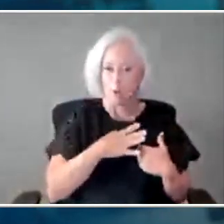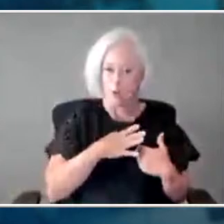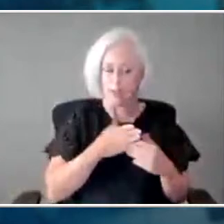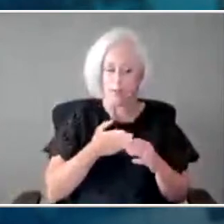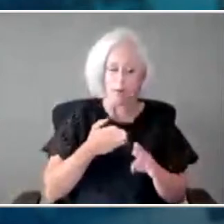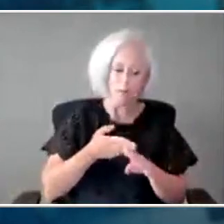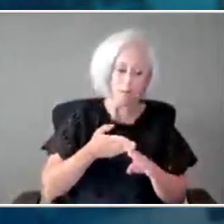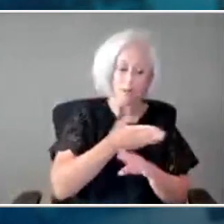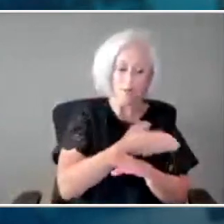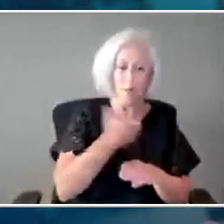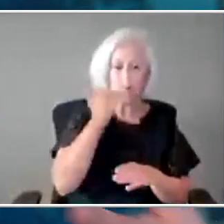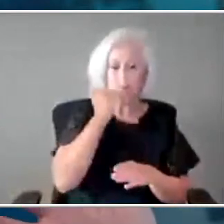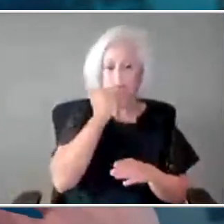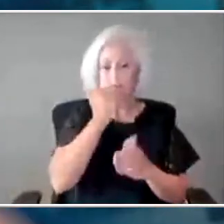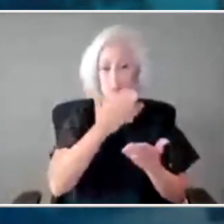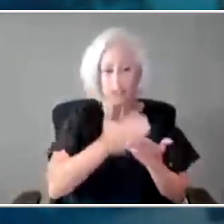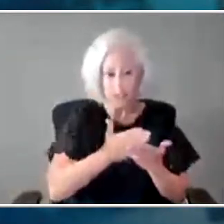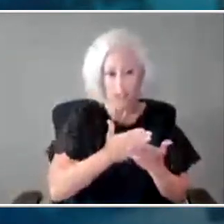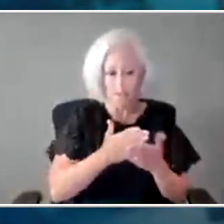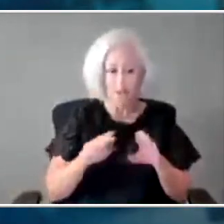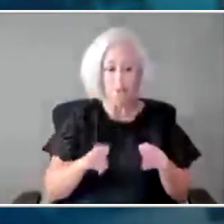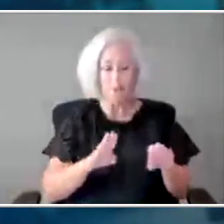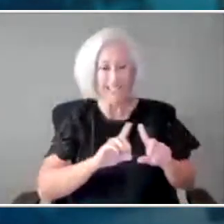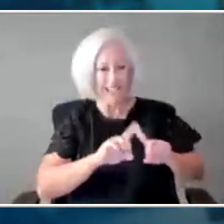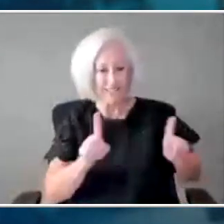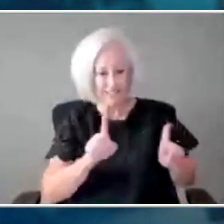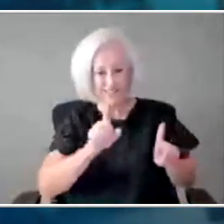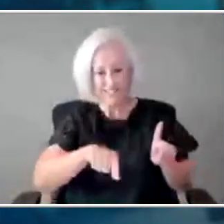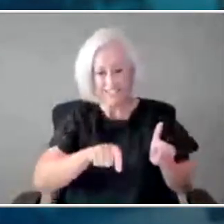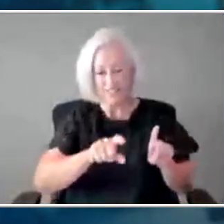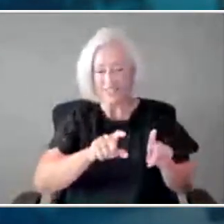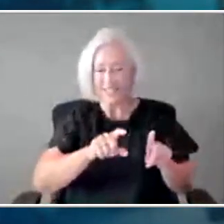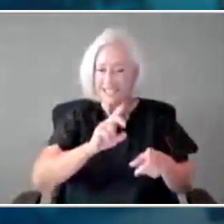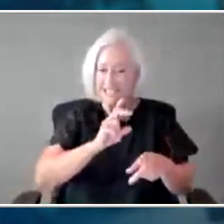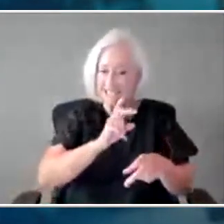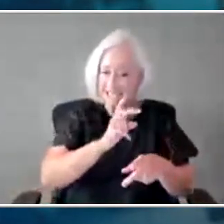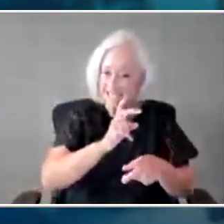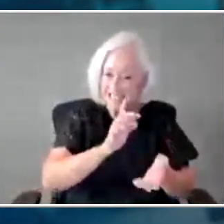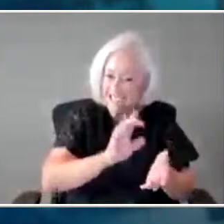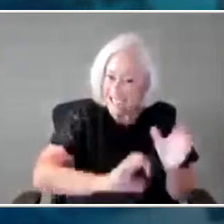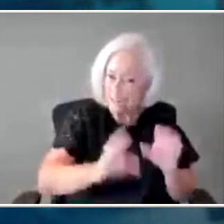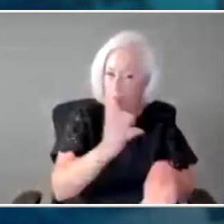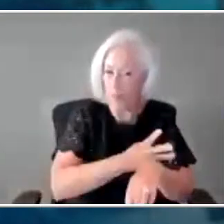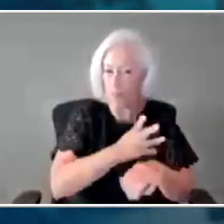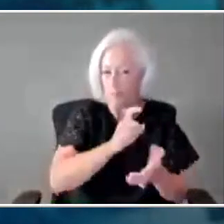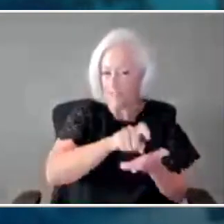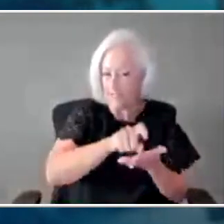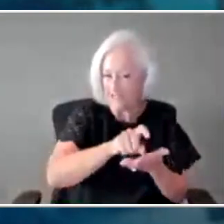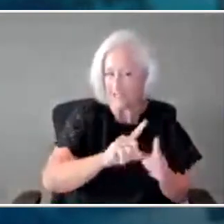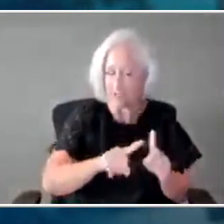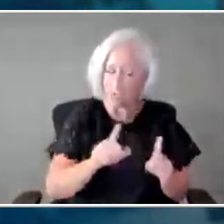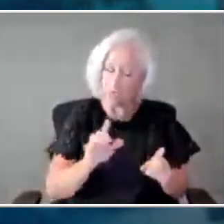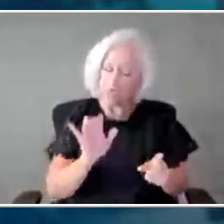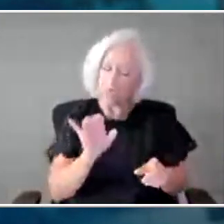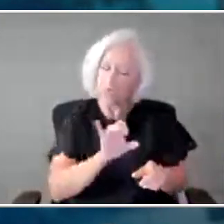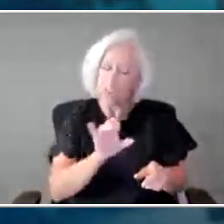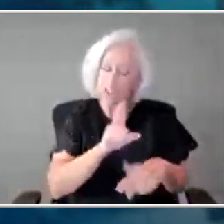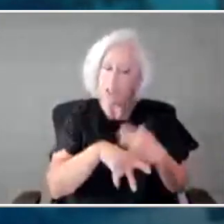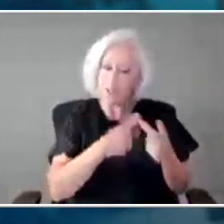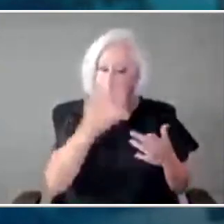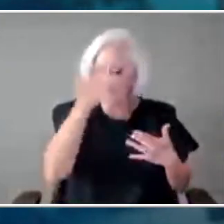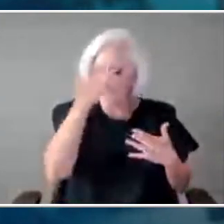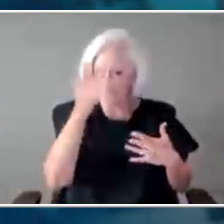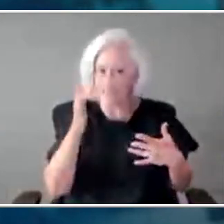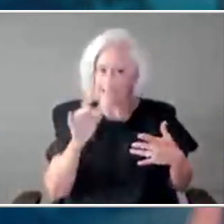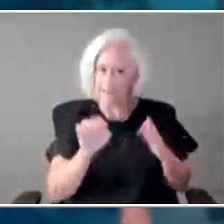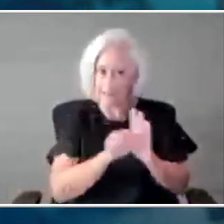very different needs for chemo and everything like that. But they can have pretty similar symptoms because at the end of the day, you know, you have a mass